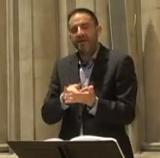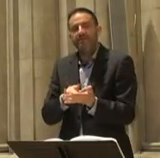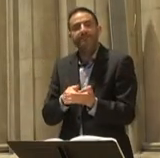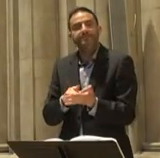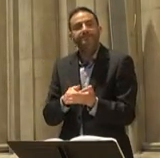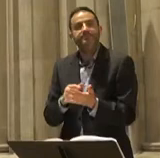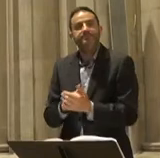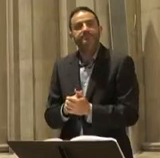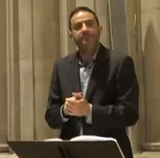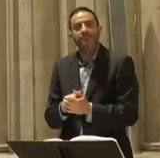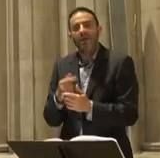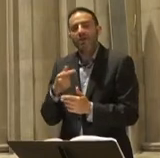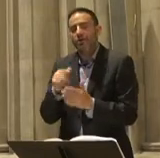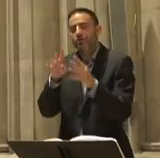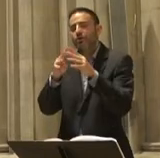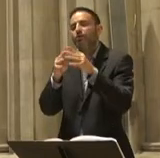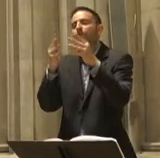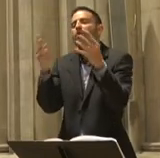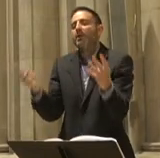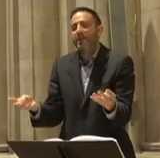God, is the rainbow.